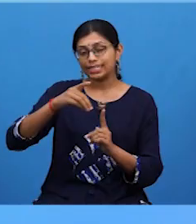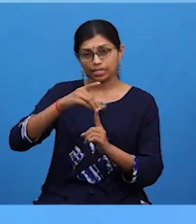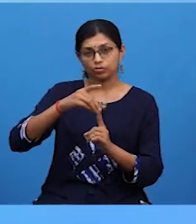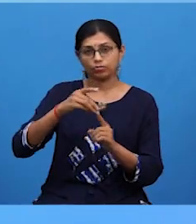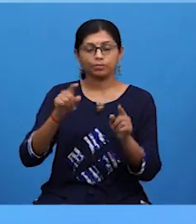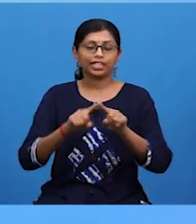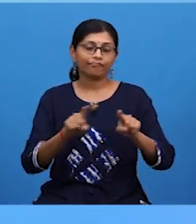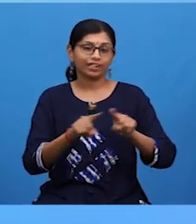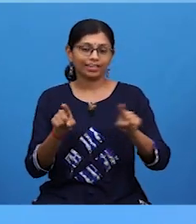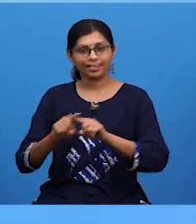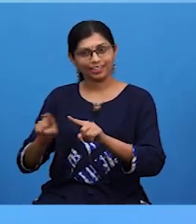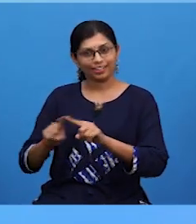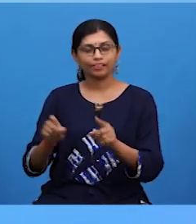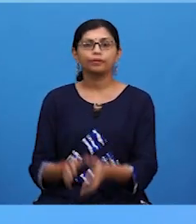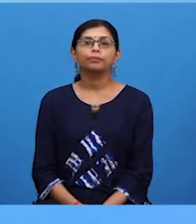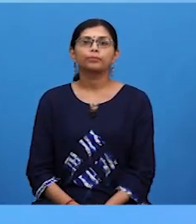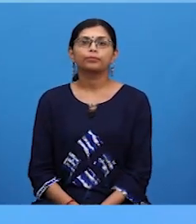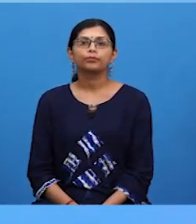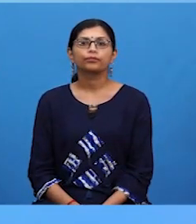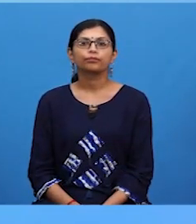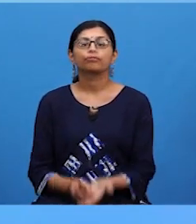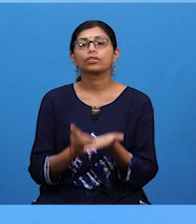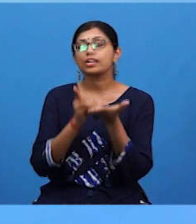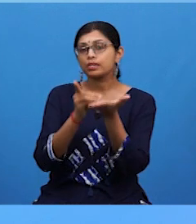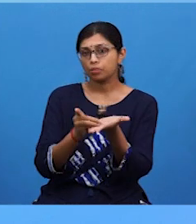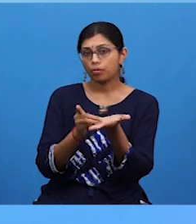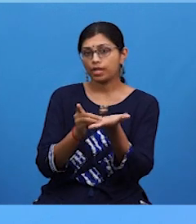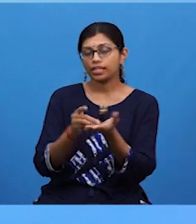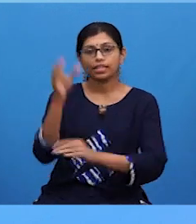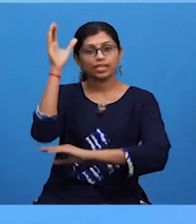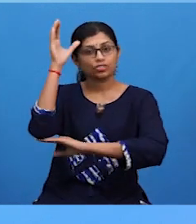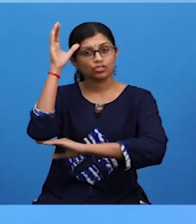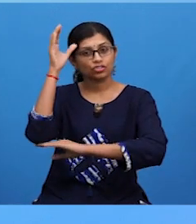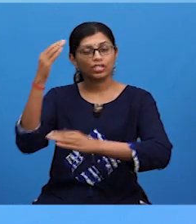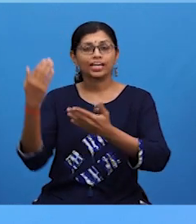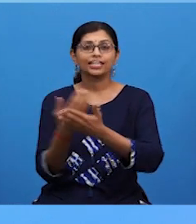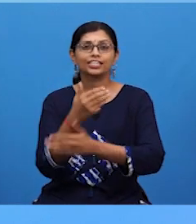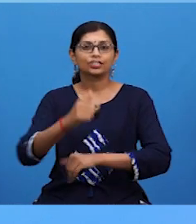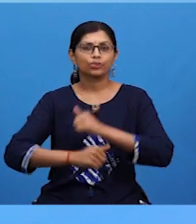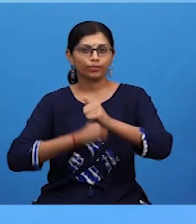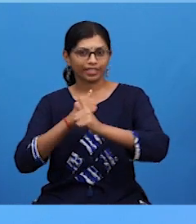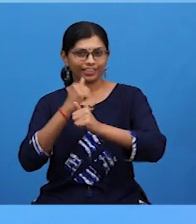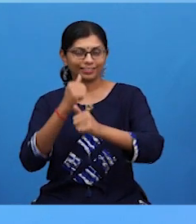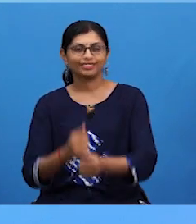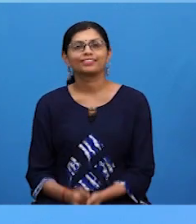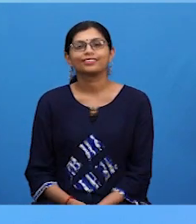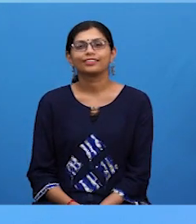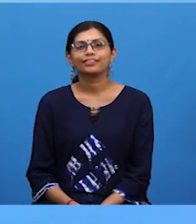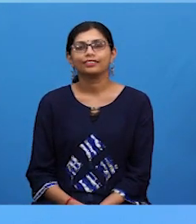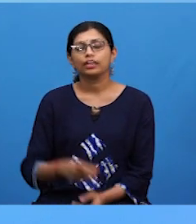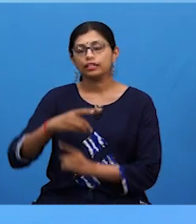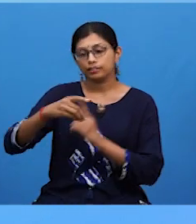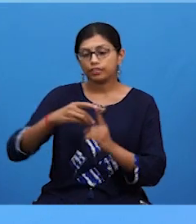year. The same goes to Chinese New Year and Deepavali. These changes of